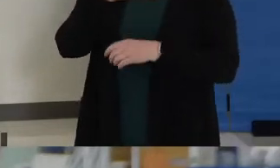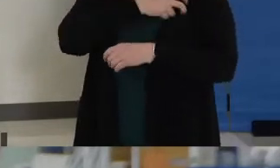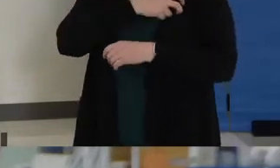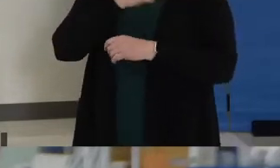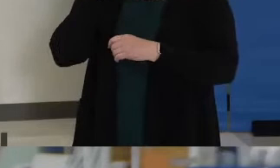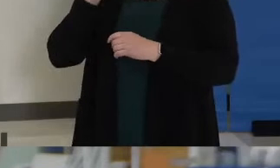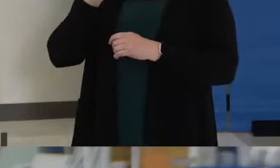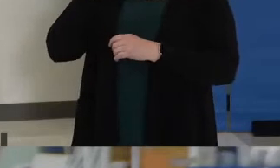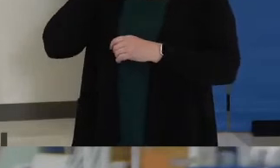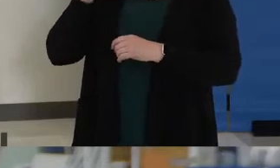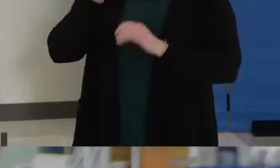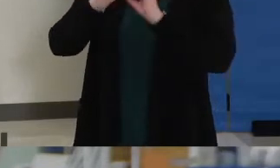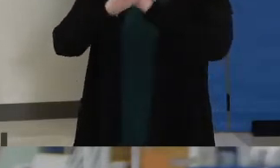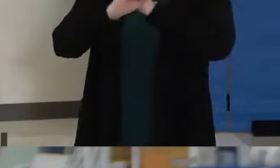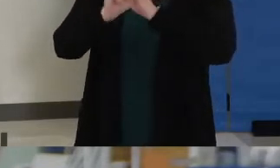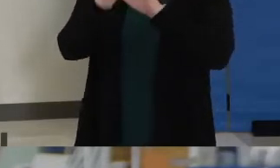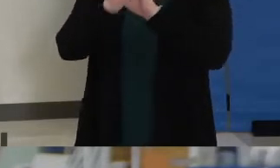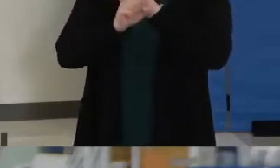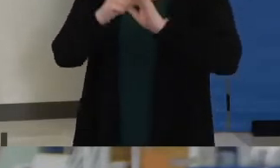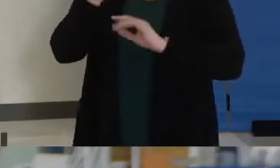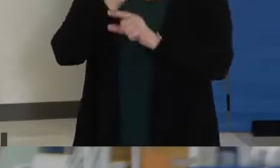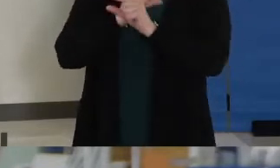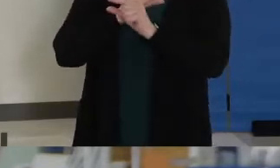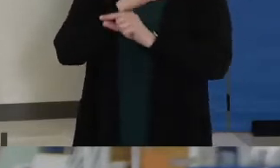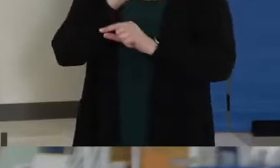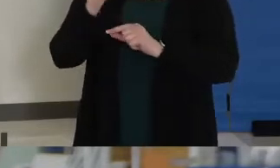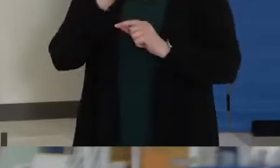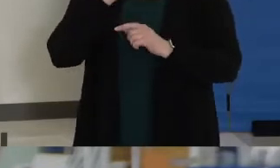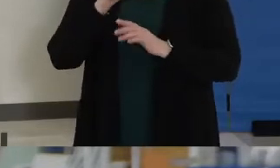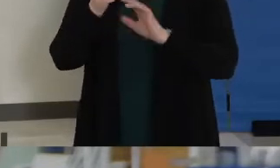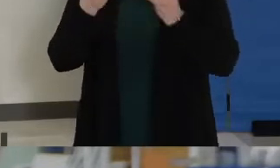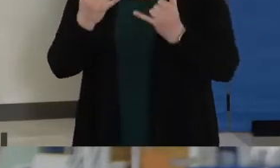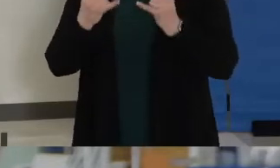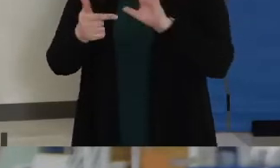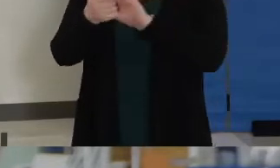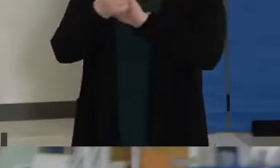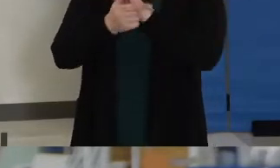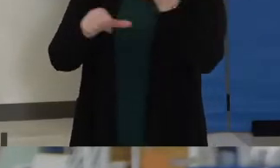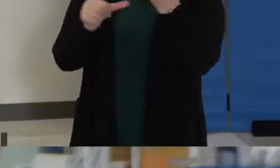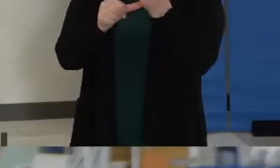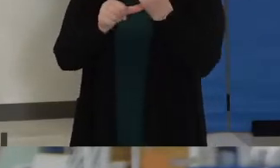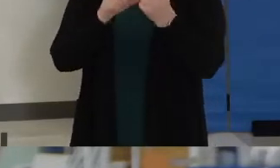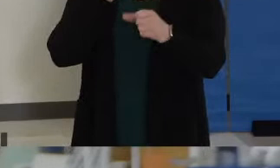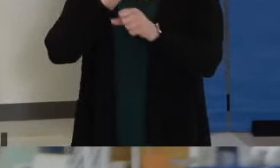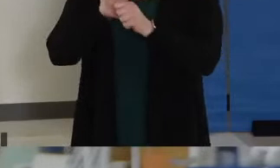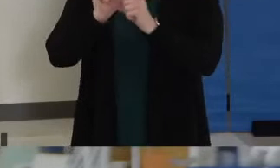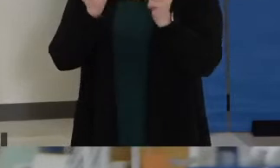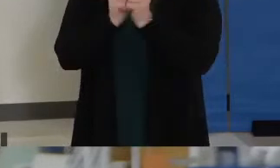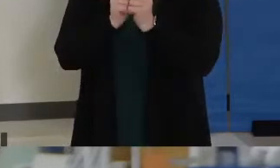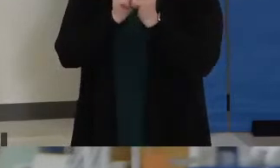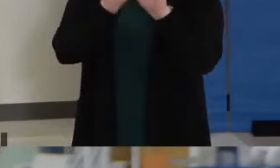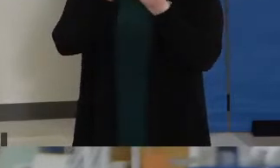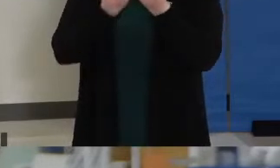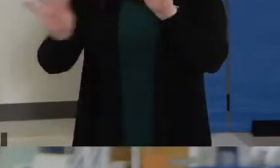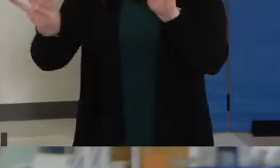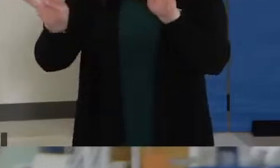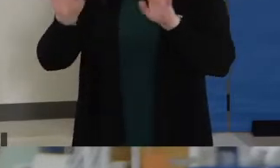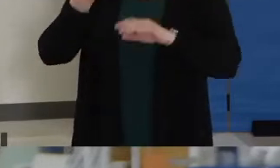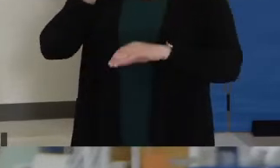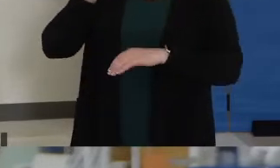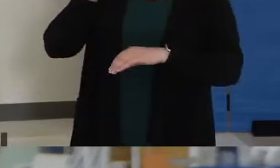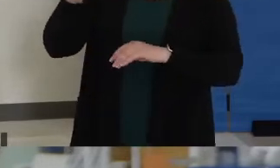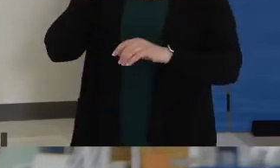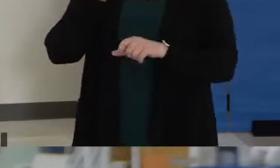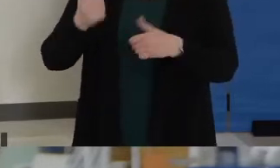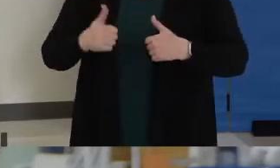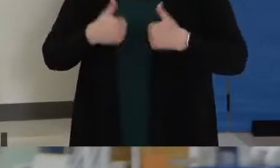and now leading Veterans Legal Institute and military-specific legal aid, and working alongside veterans who live with mental health